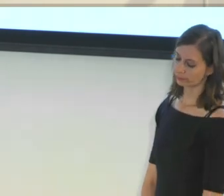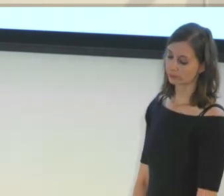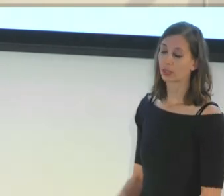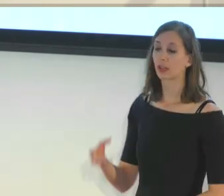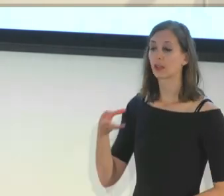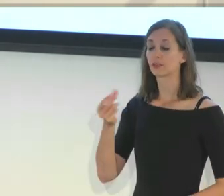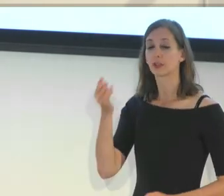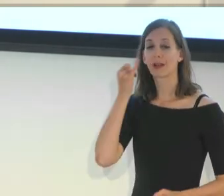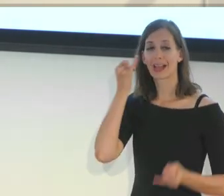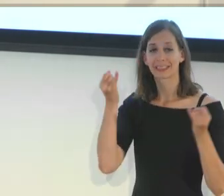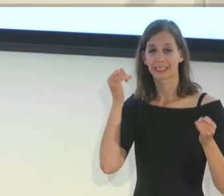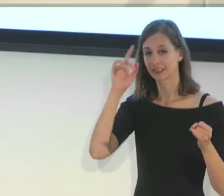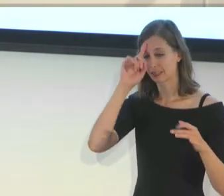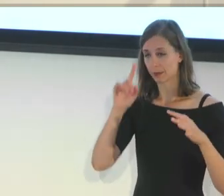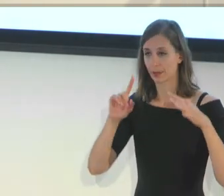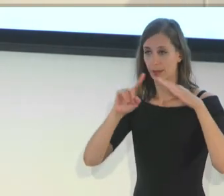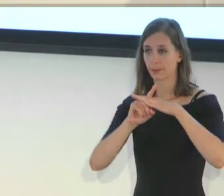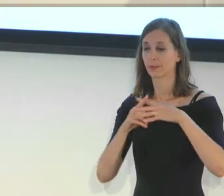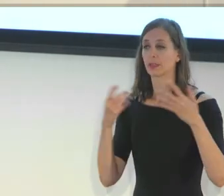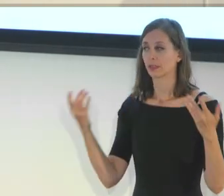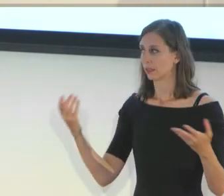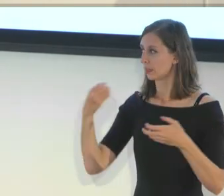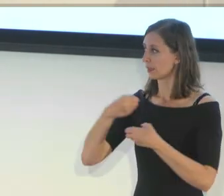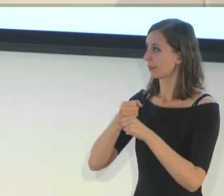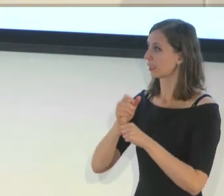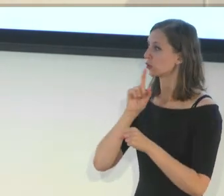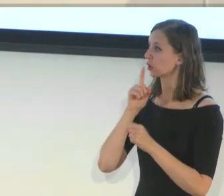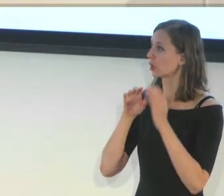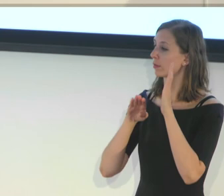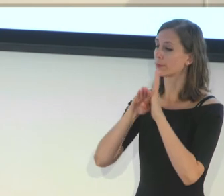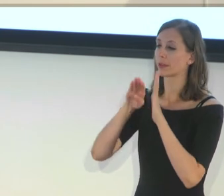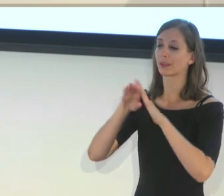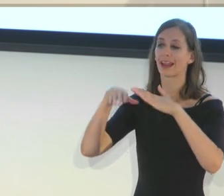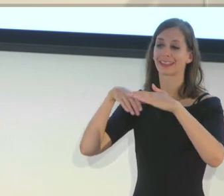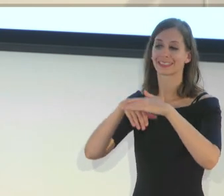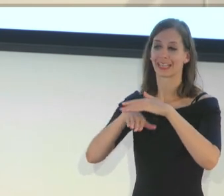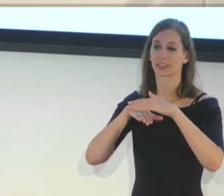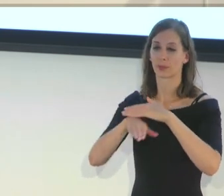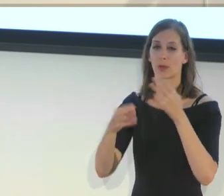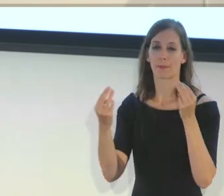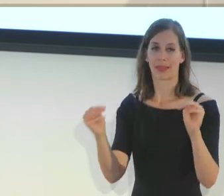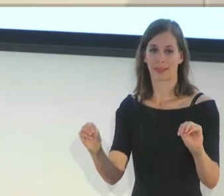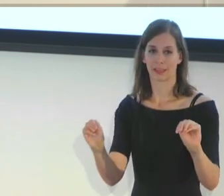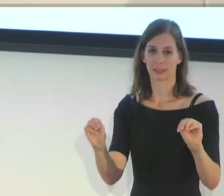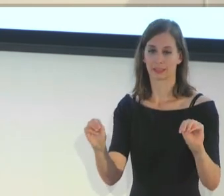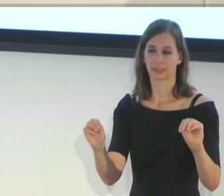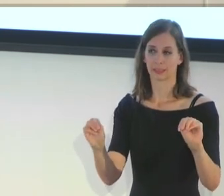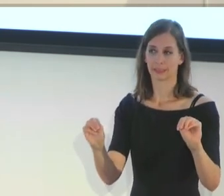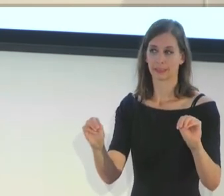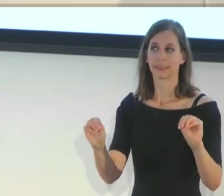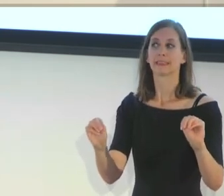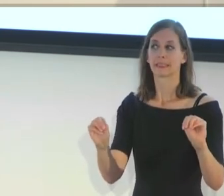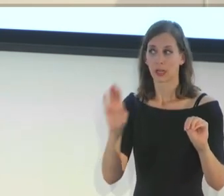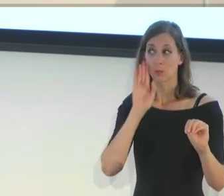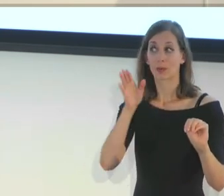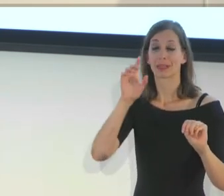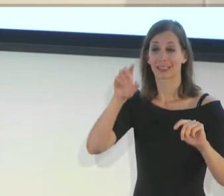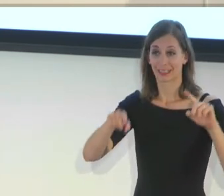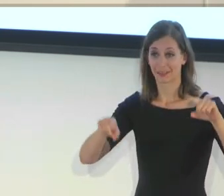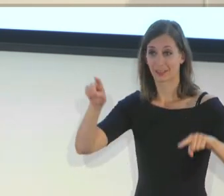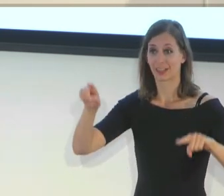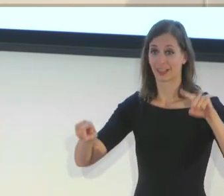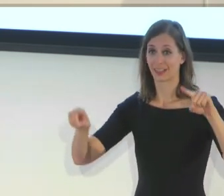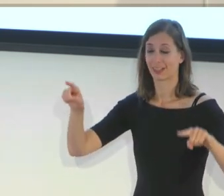is making sure that we are building accessible methods, and that's going to be different, and again, heavily contextual for